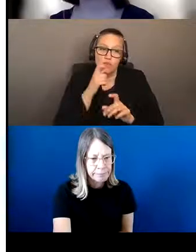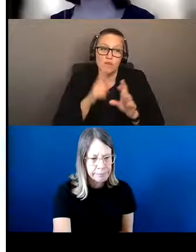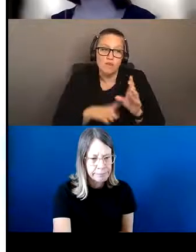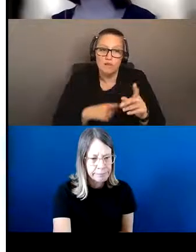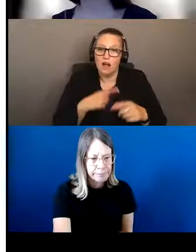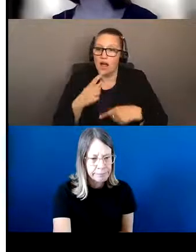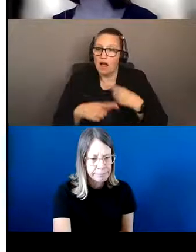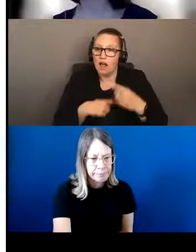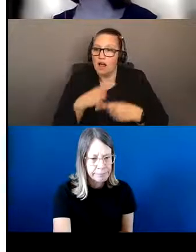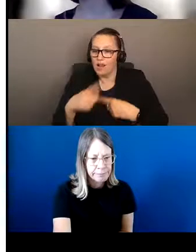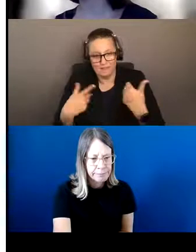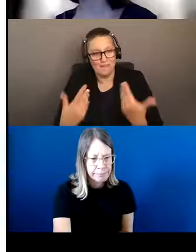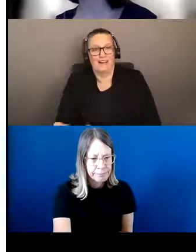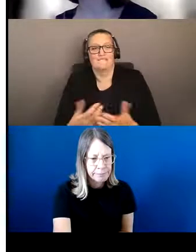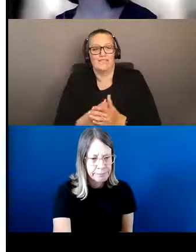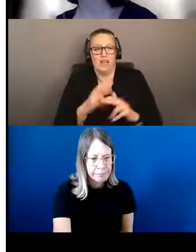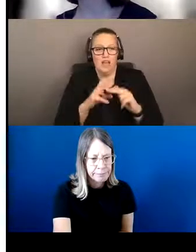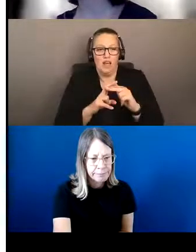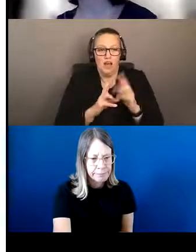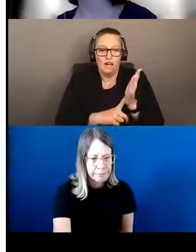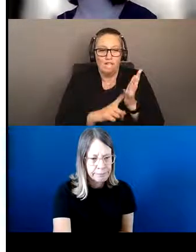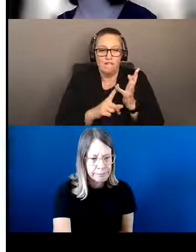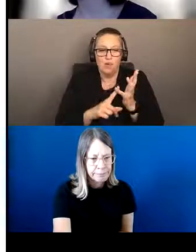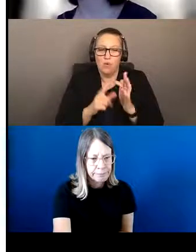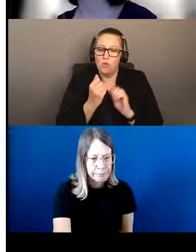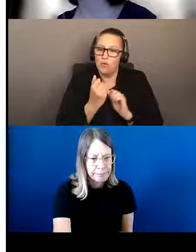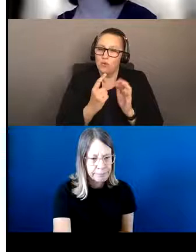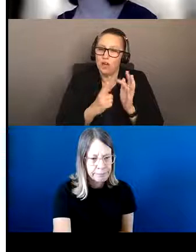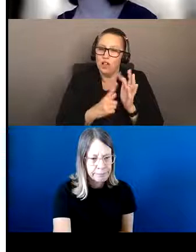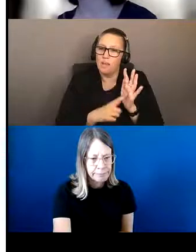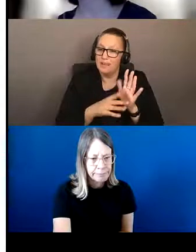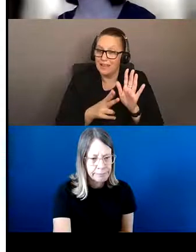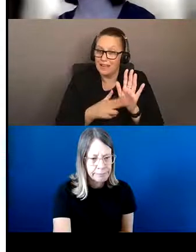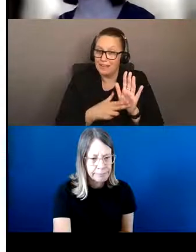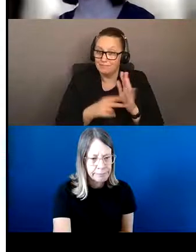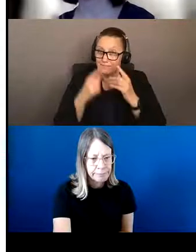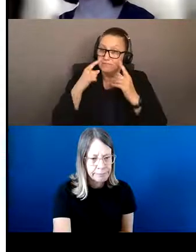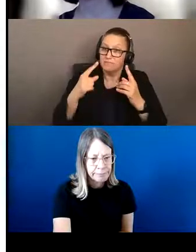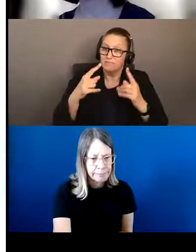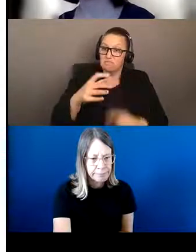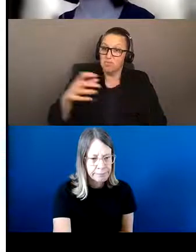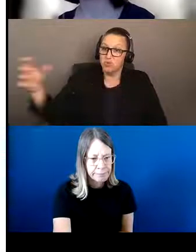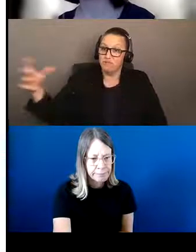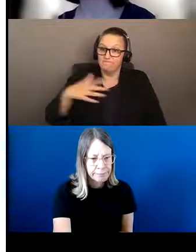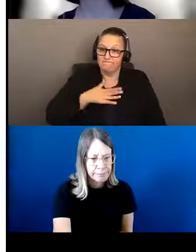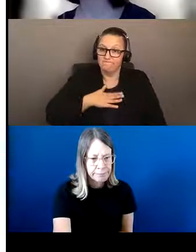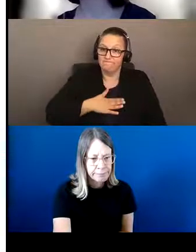what Flügelman thought of its removal, but he was no doubt disappointed, although he was no stranger to his works disappearing from